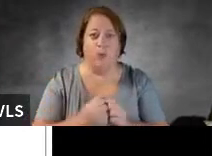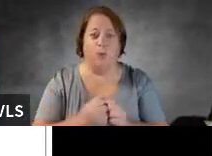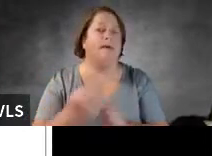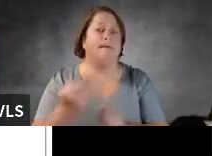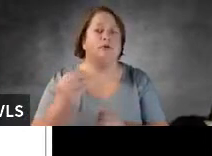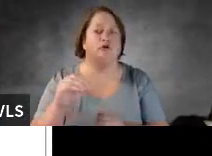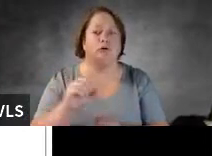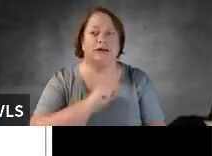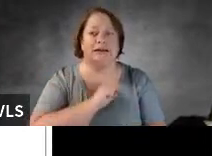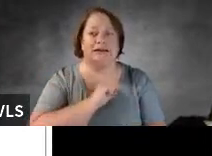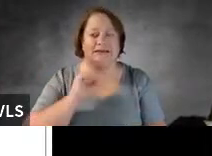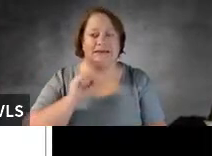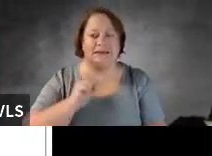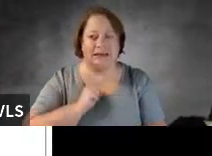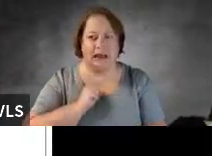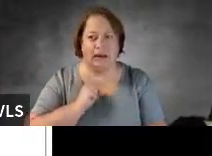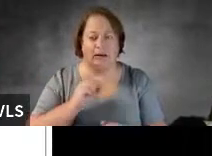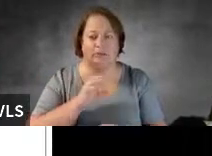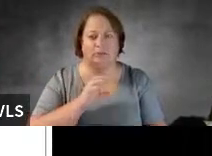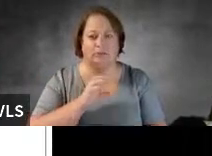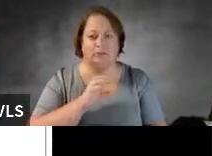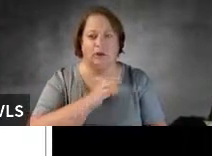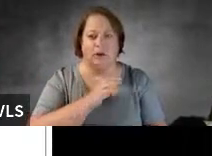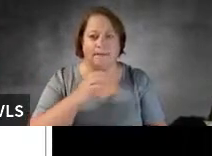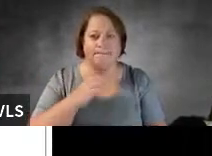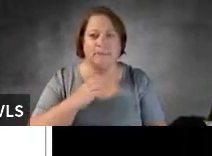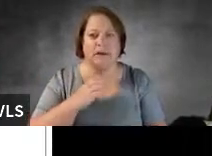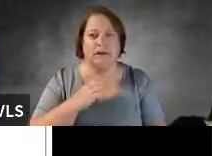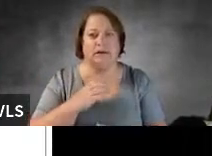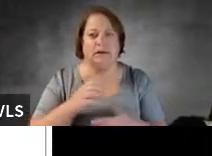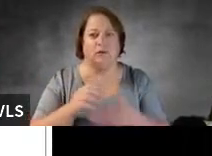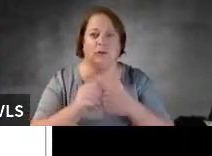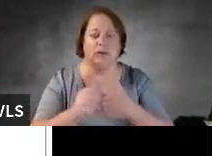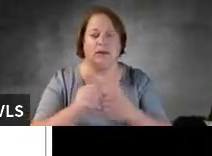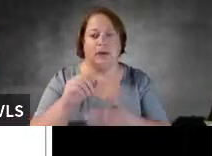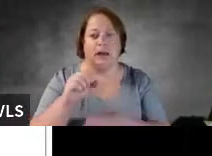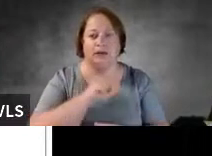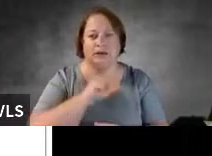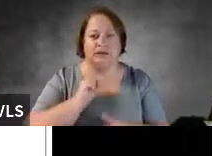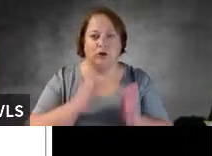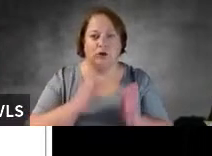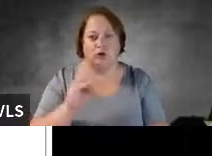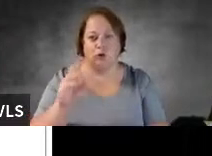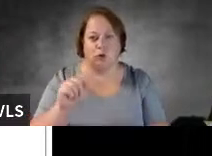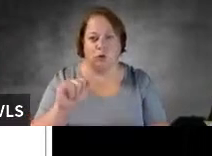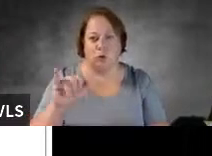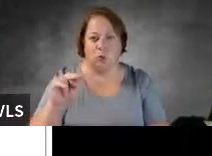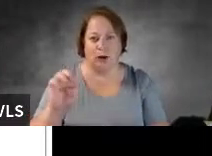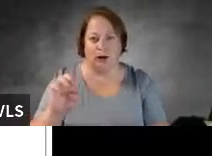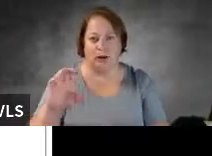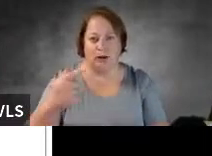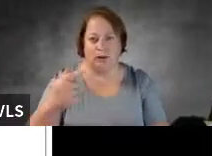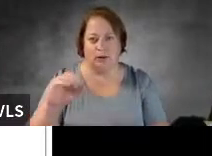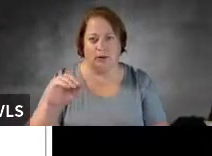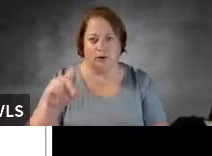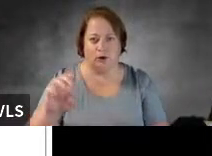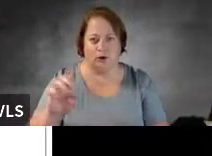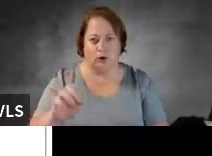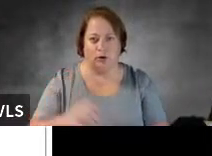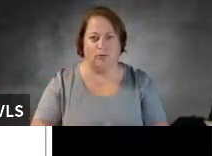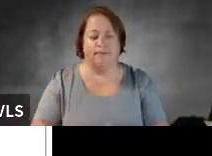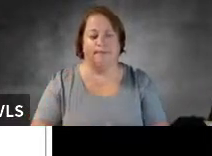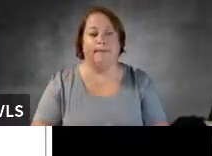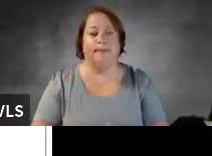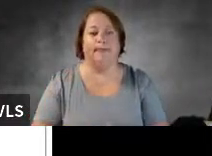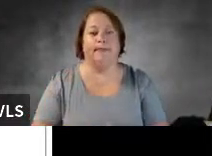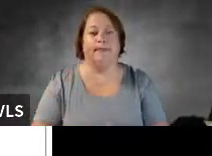Senate subcommittee hearing on SSD, which was chaired by Senator Wayne Good. The study committee was commissioned by the